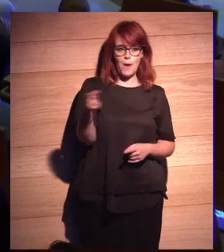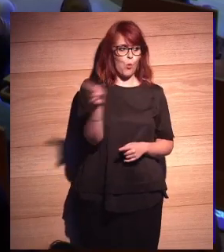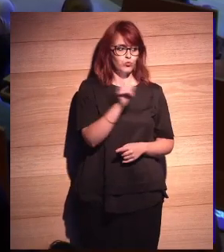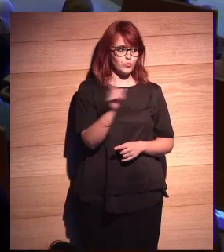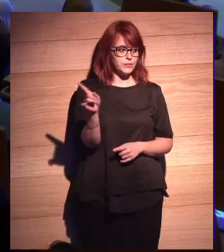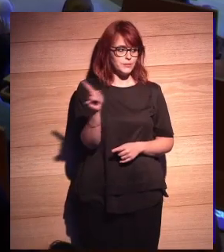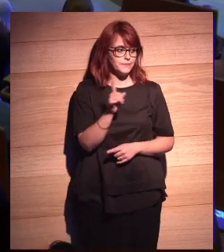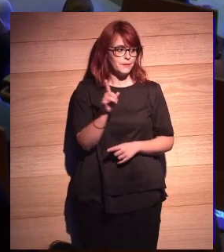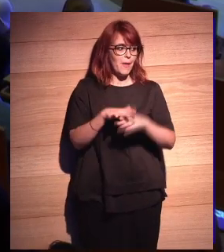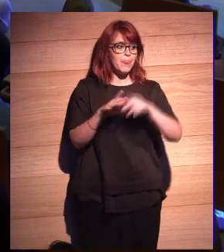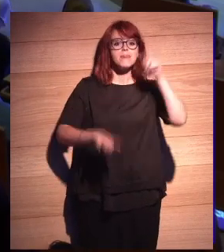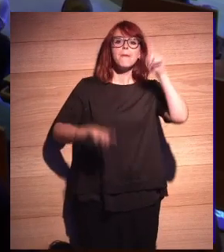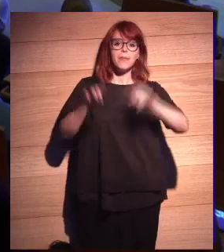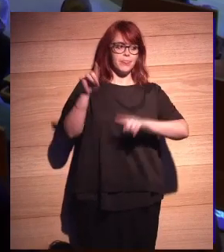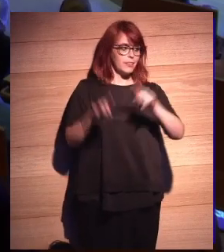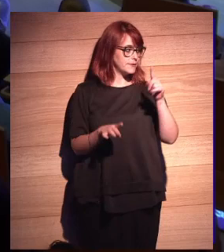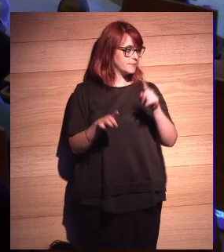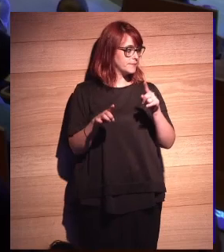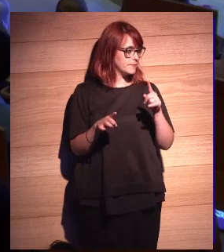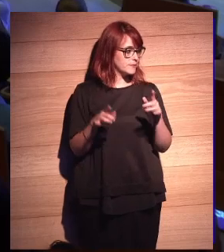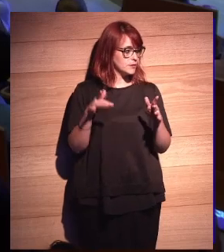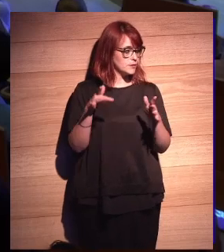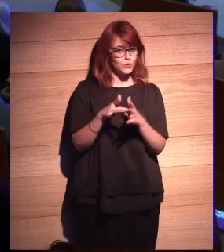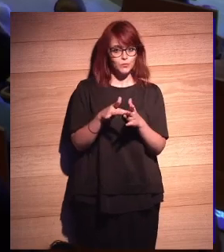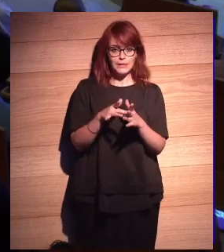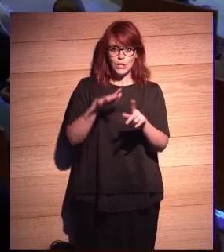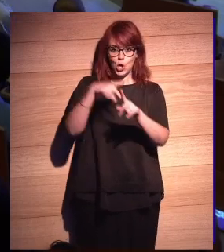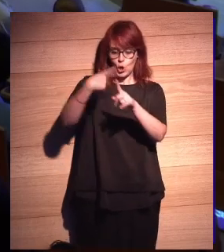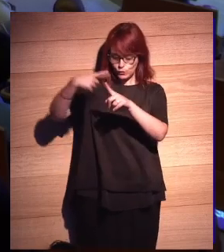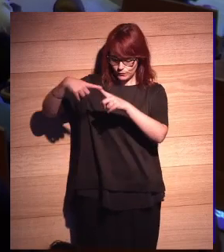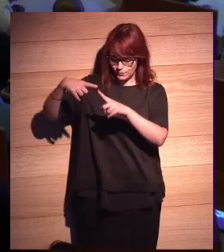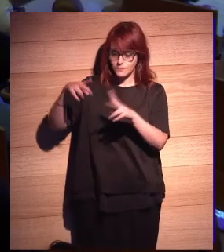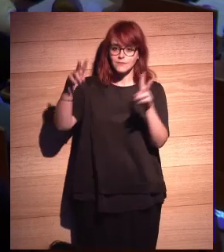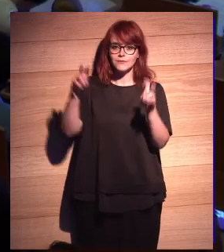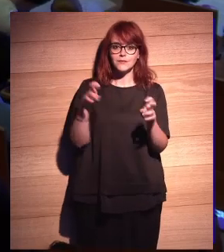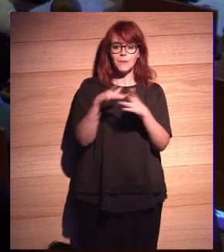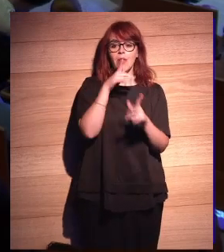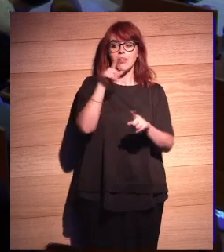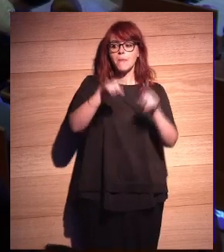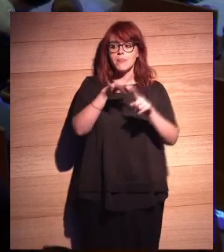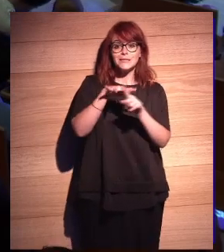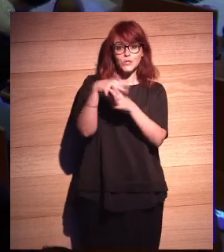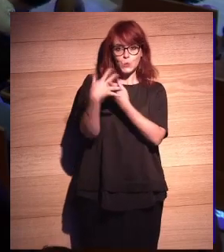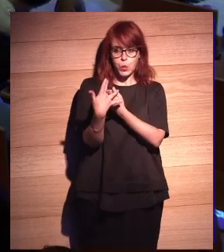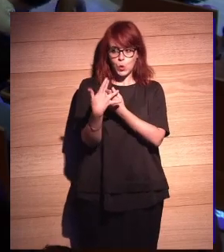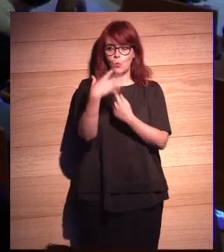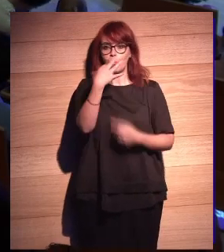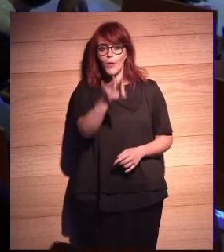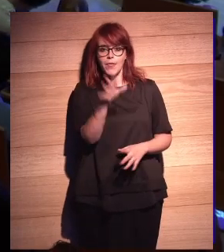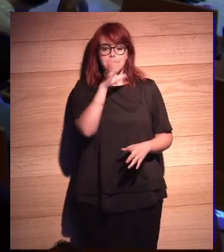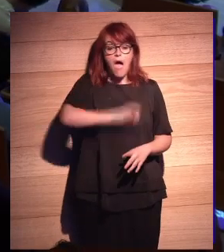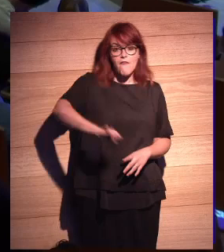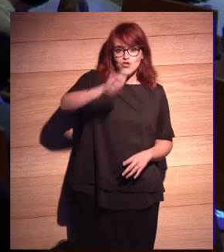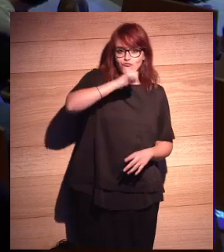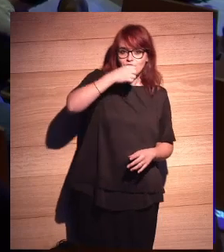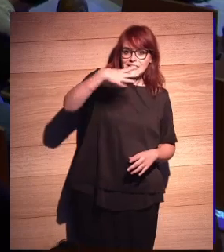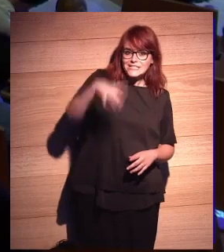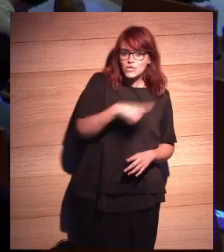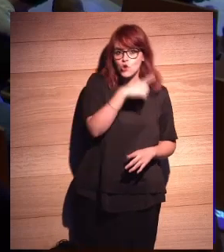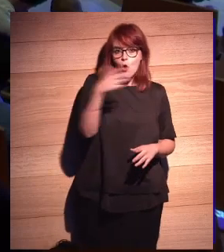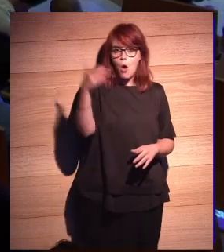And I didn't like that at all. So I think it depends, like in many other cases, depending